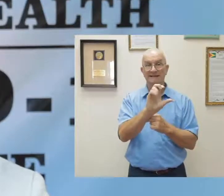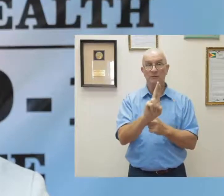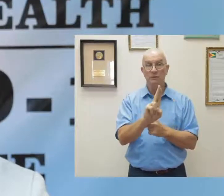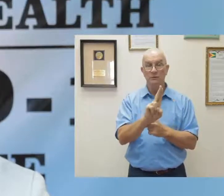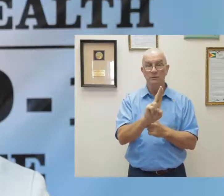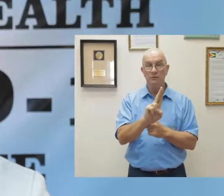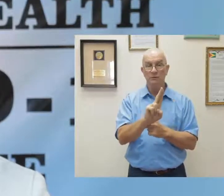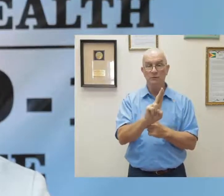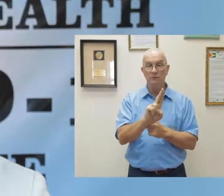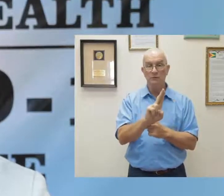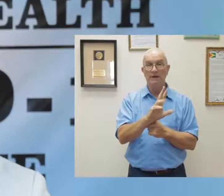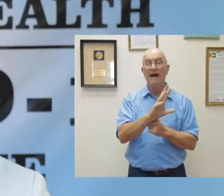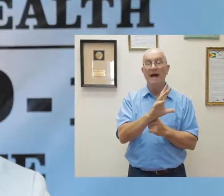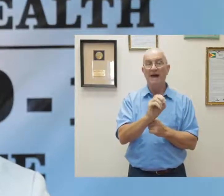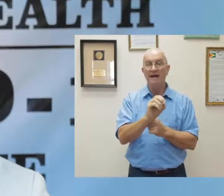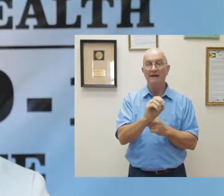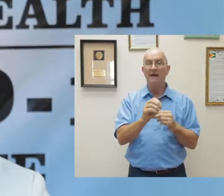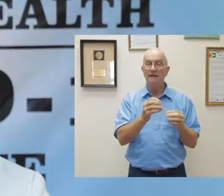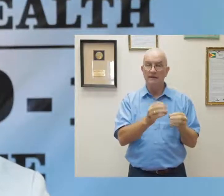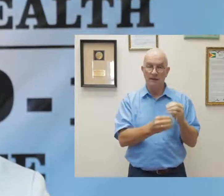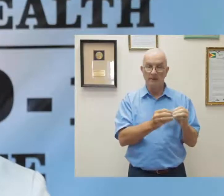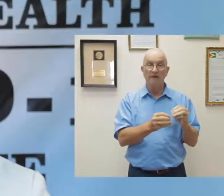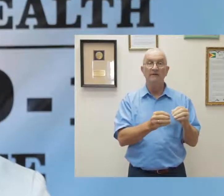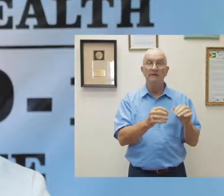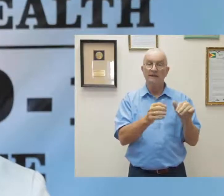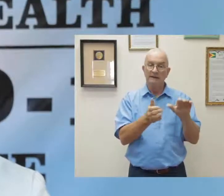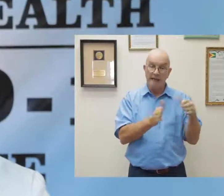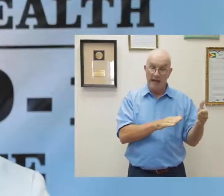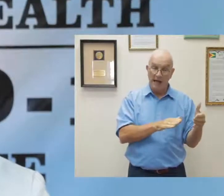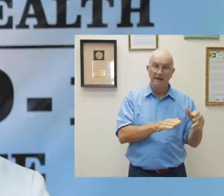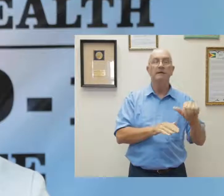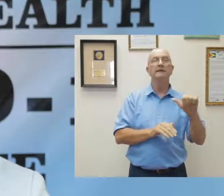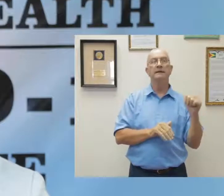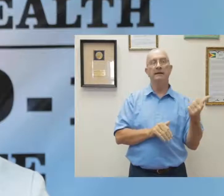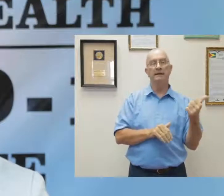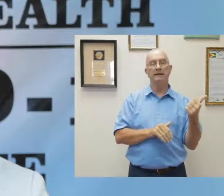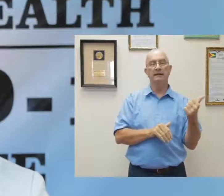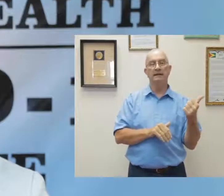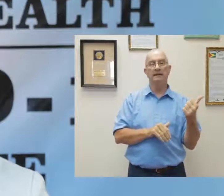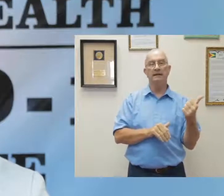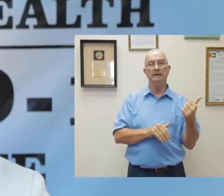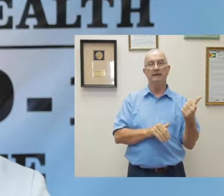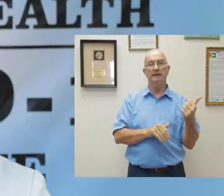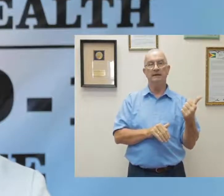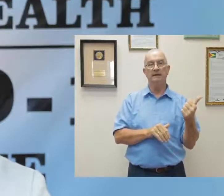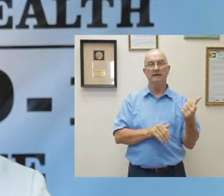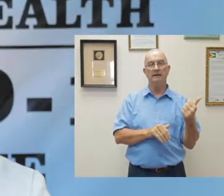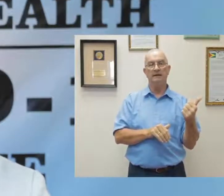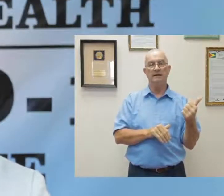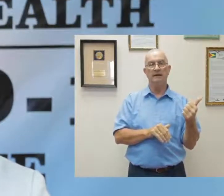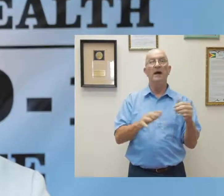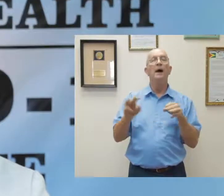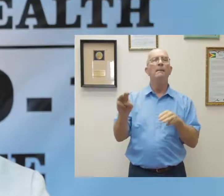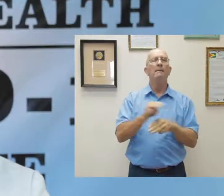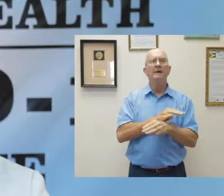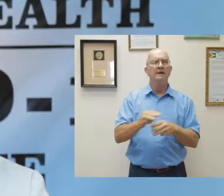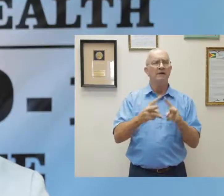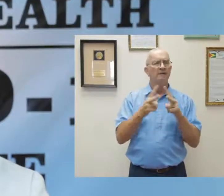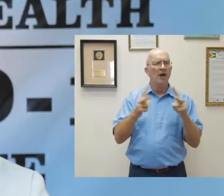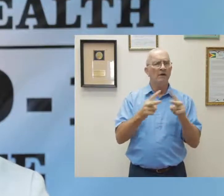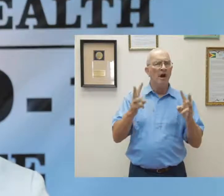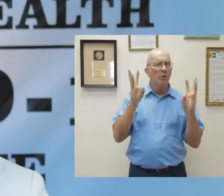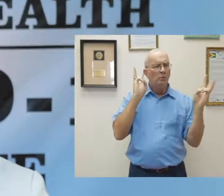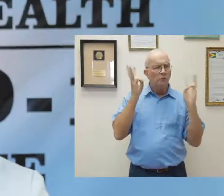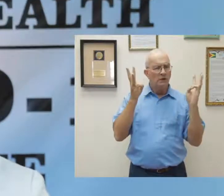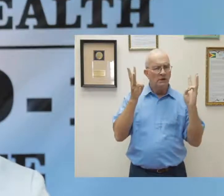ICU, and the number of deaths remains at 10. The ministry is very